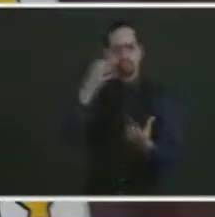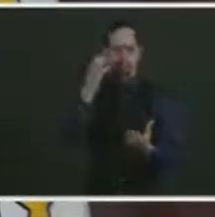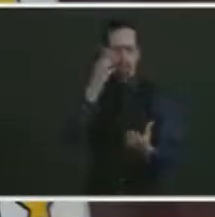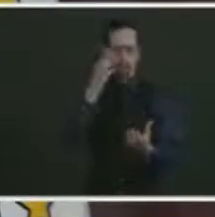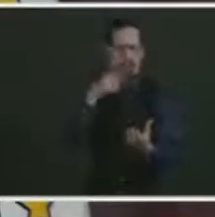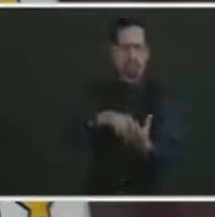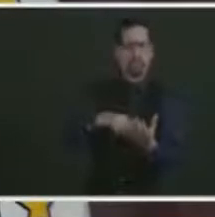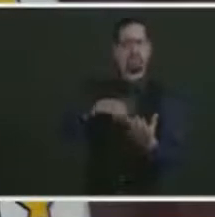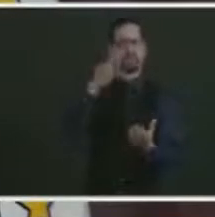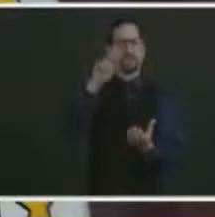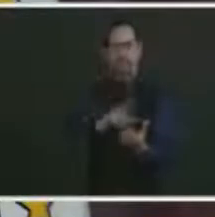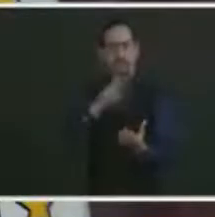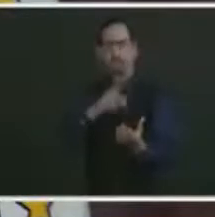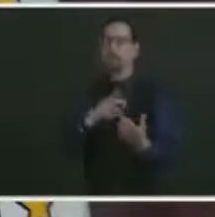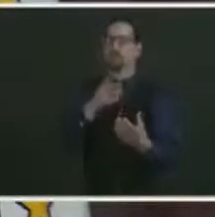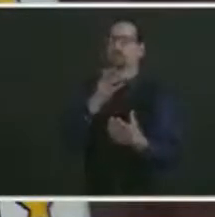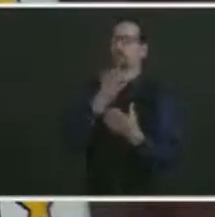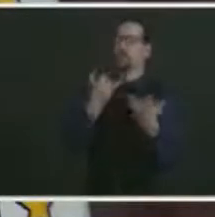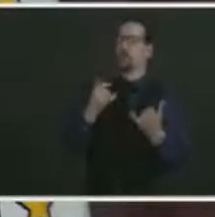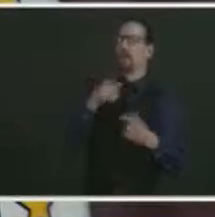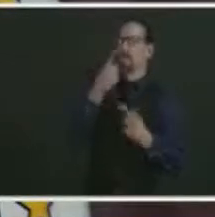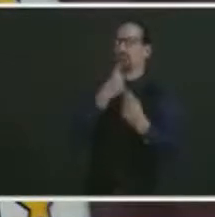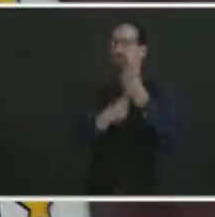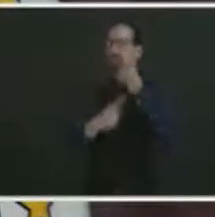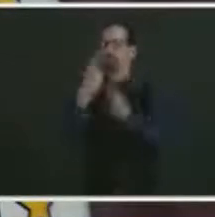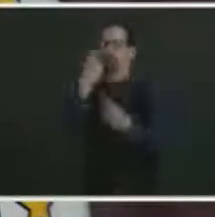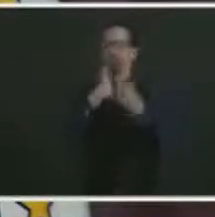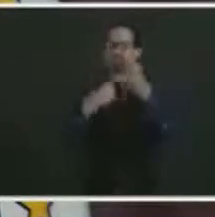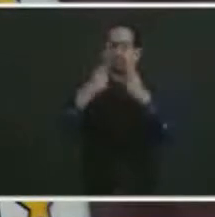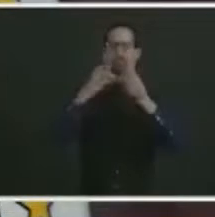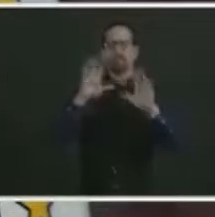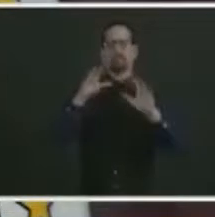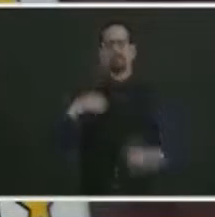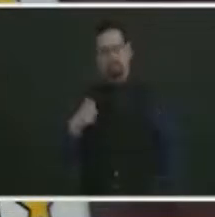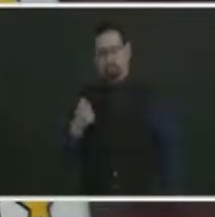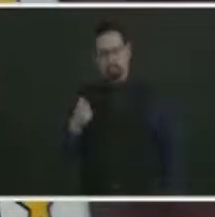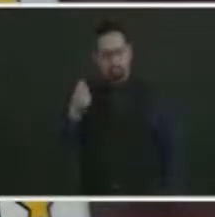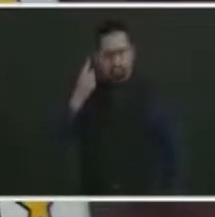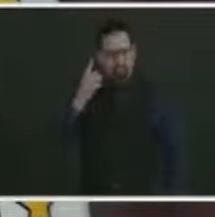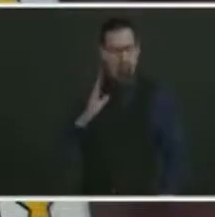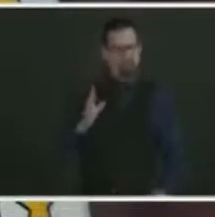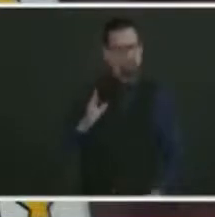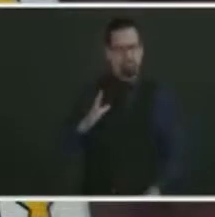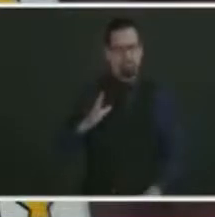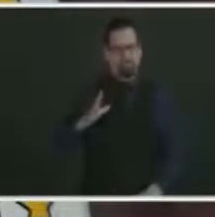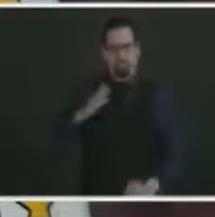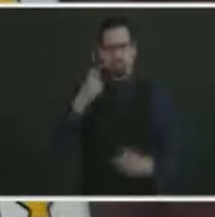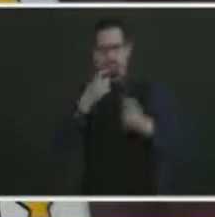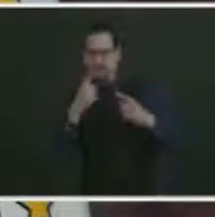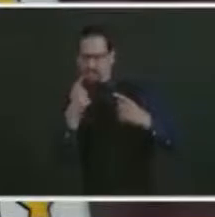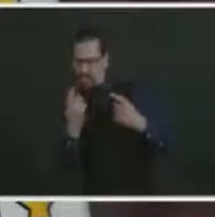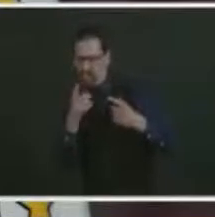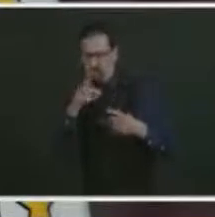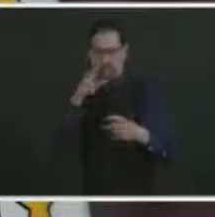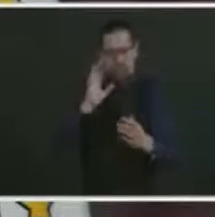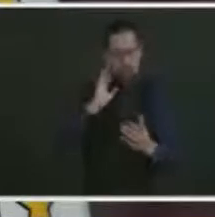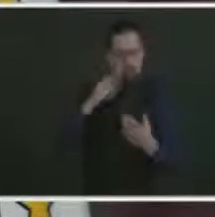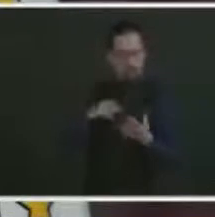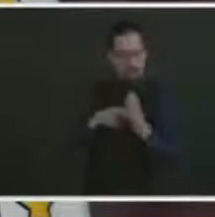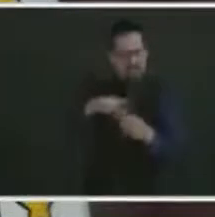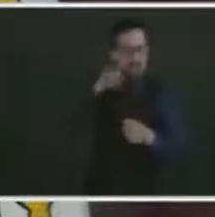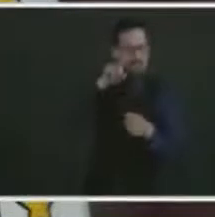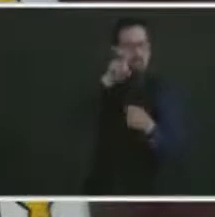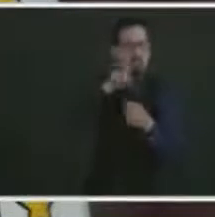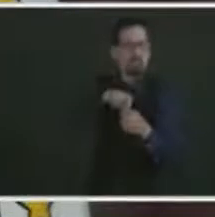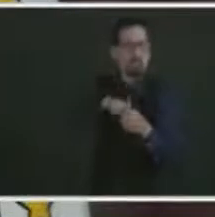questions, right? Like, will you have access to my data? I hear you, Governor, you want me to do this. I want to do the right thing, but